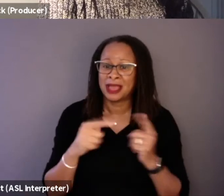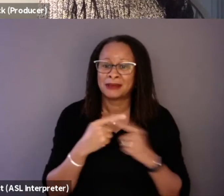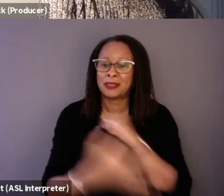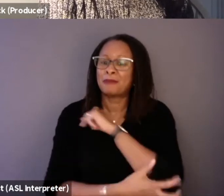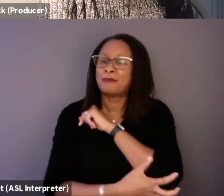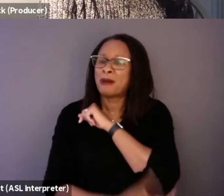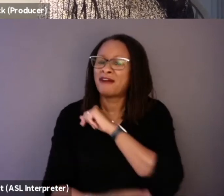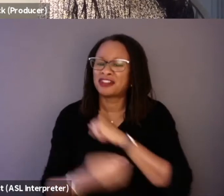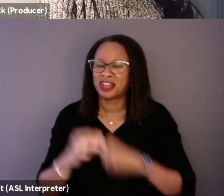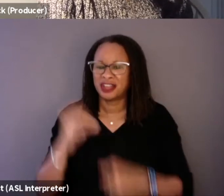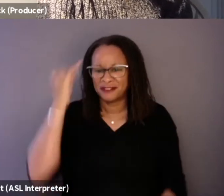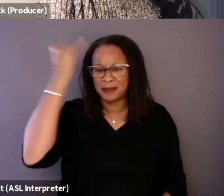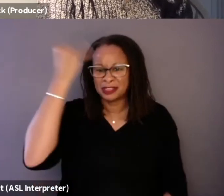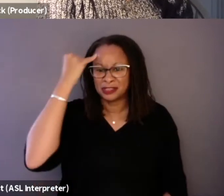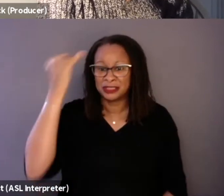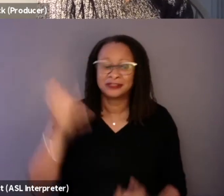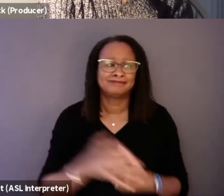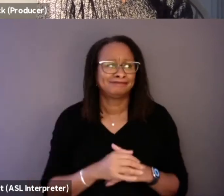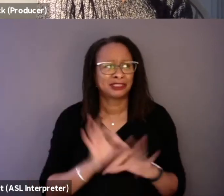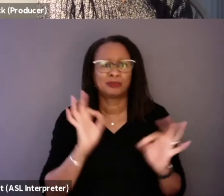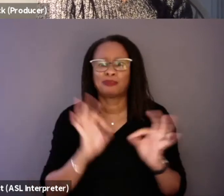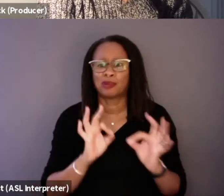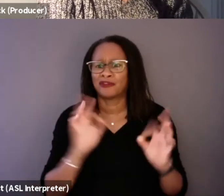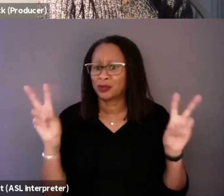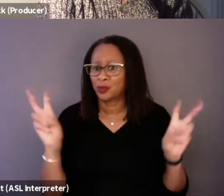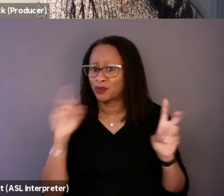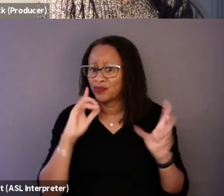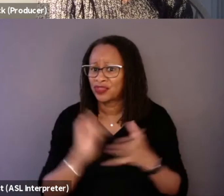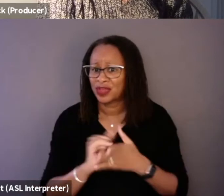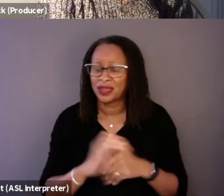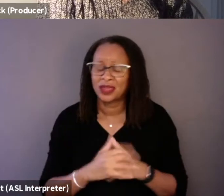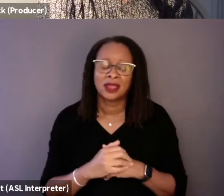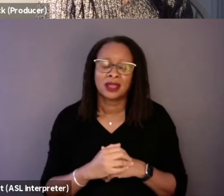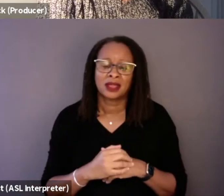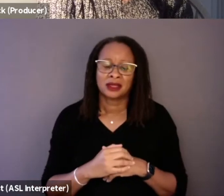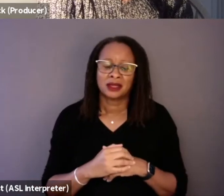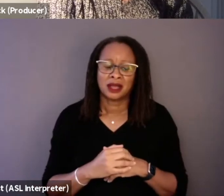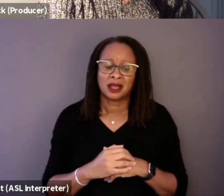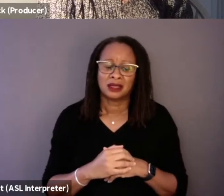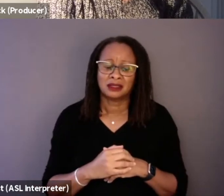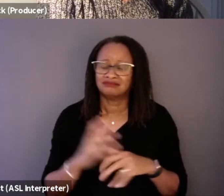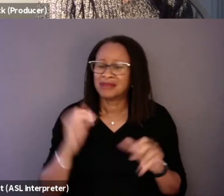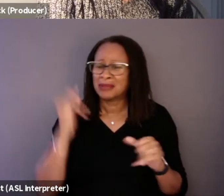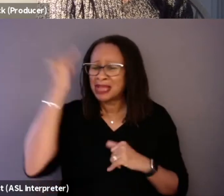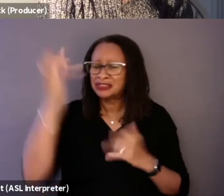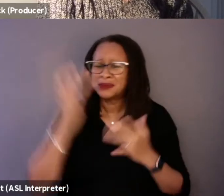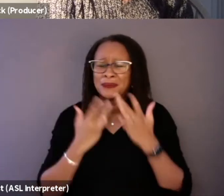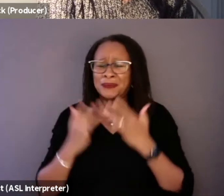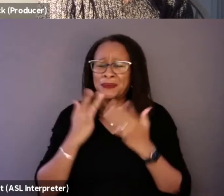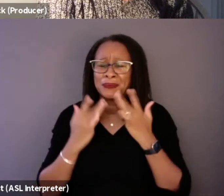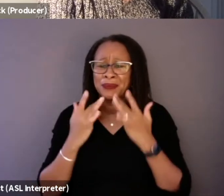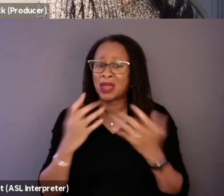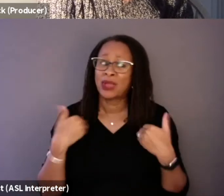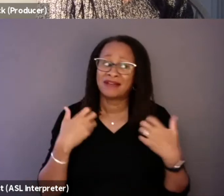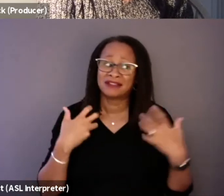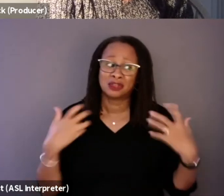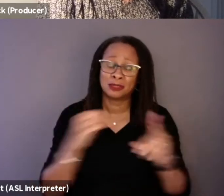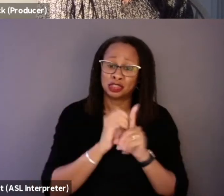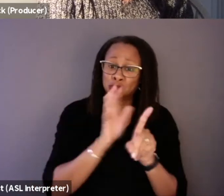get exposed to, we still only see a very, very small slice